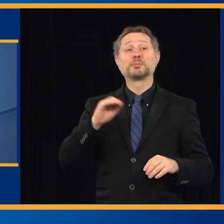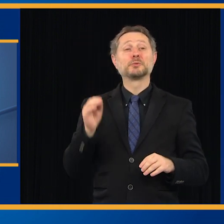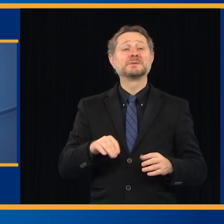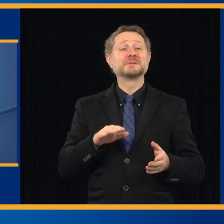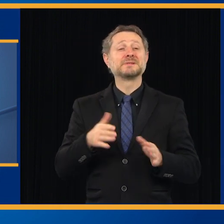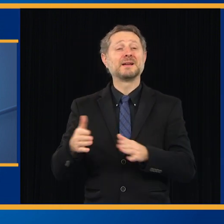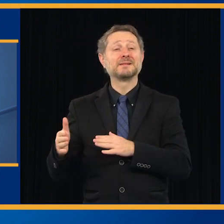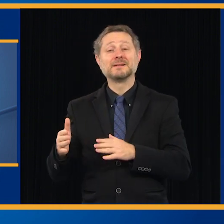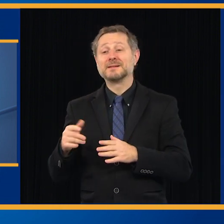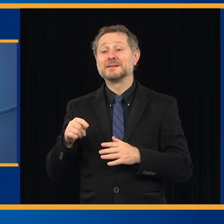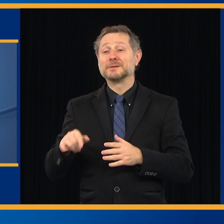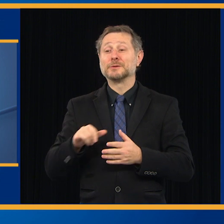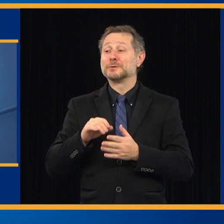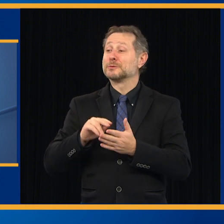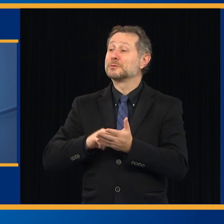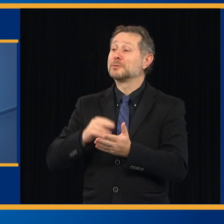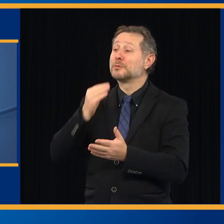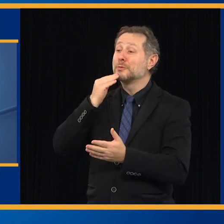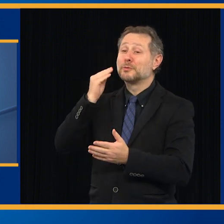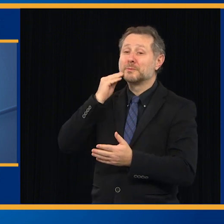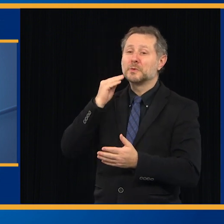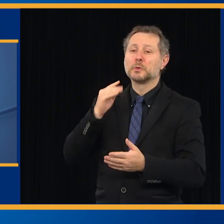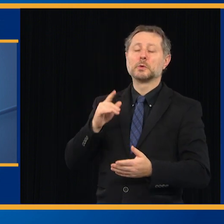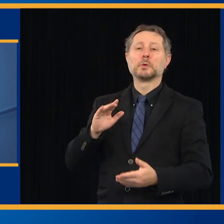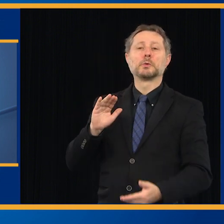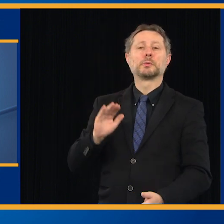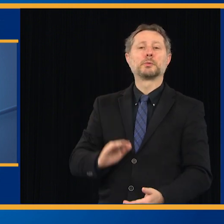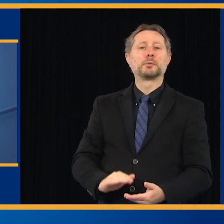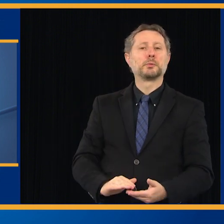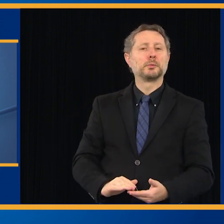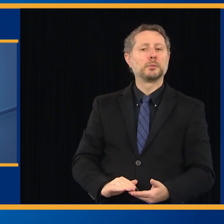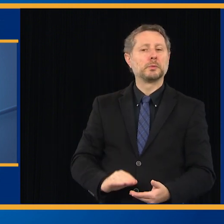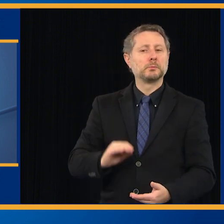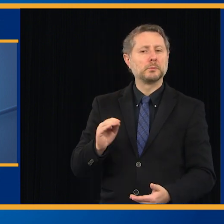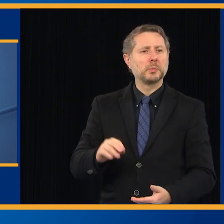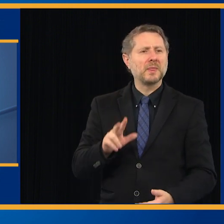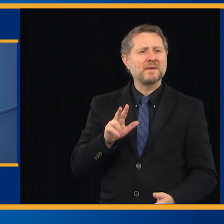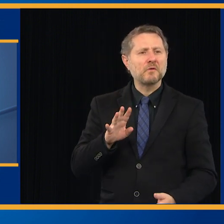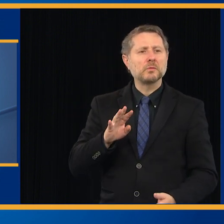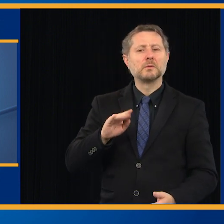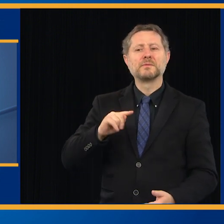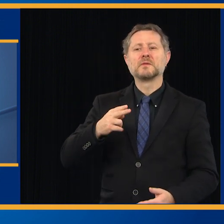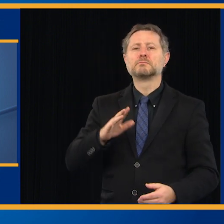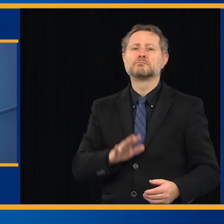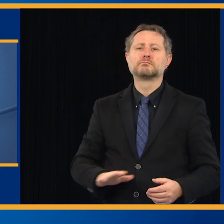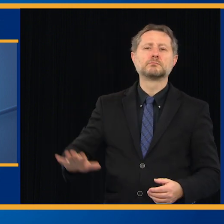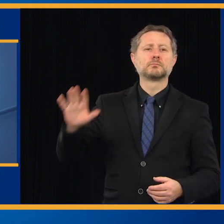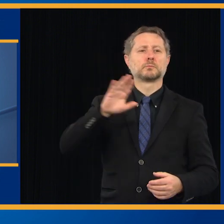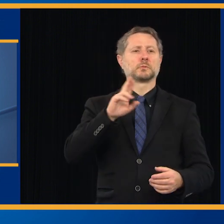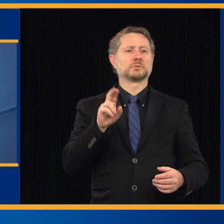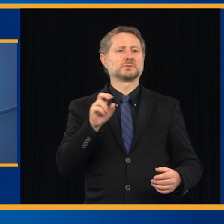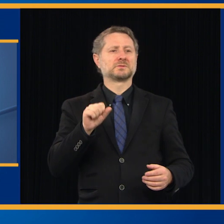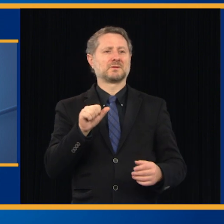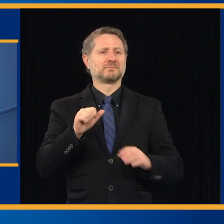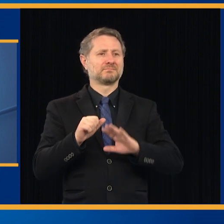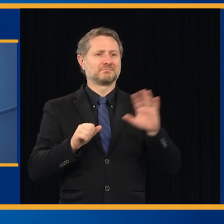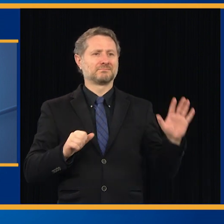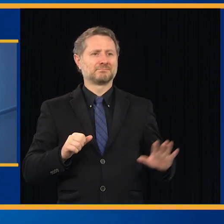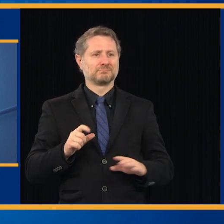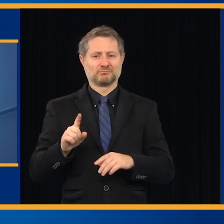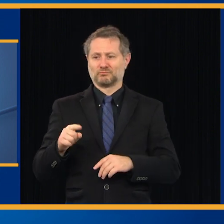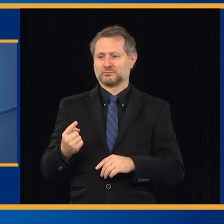in nursing homes is the 34th highest of any state. So if you